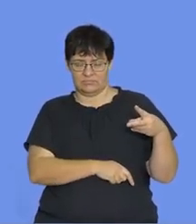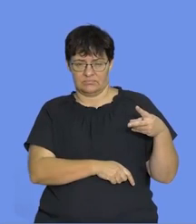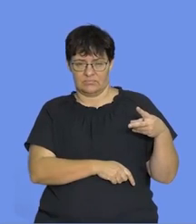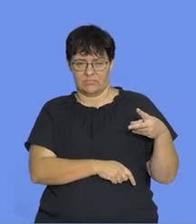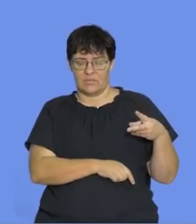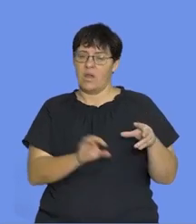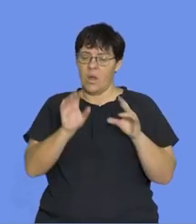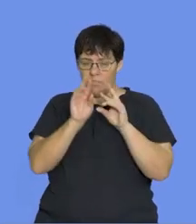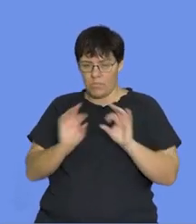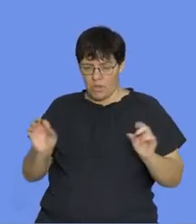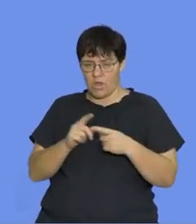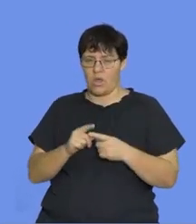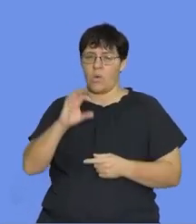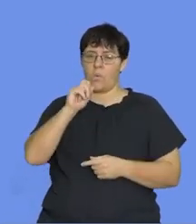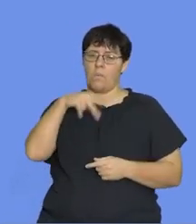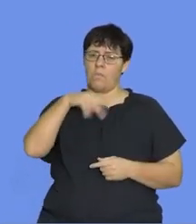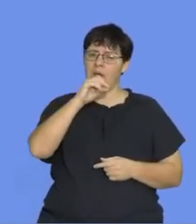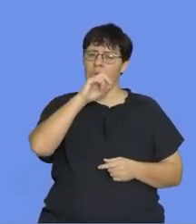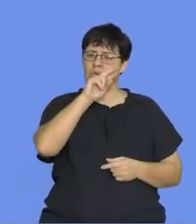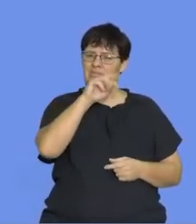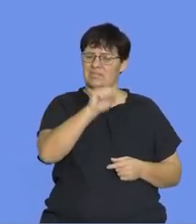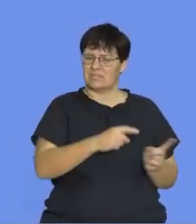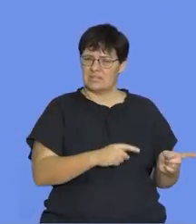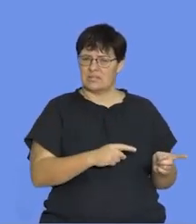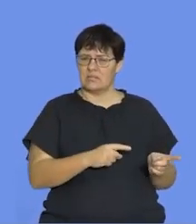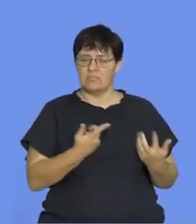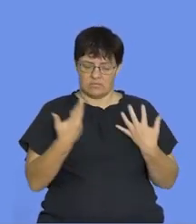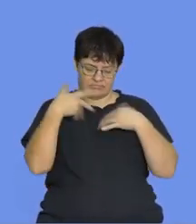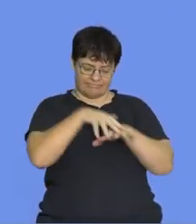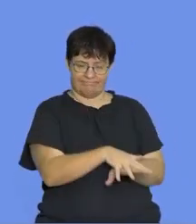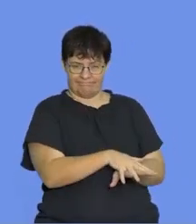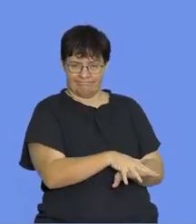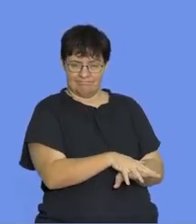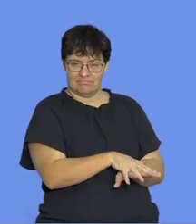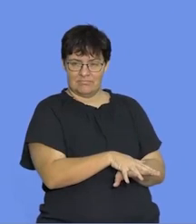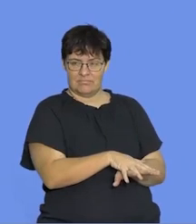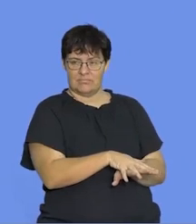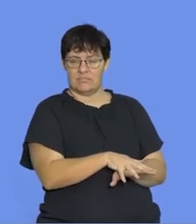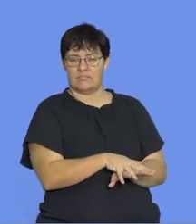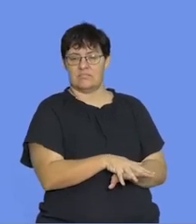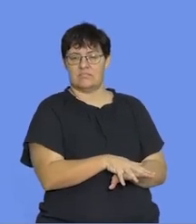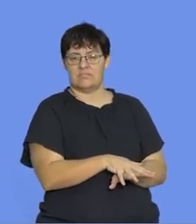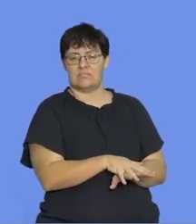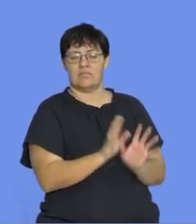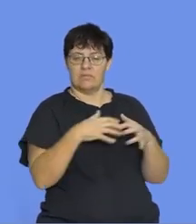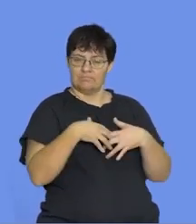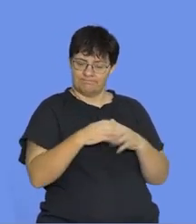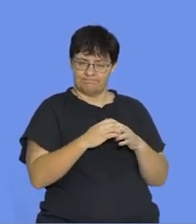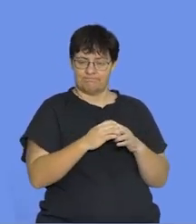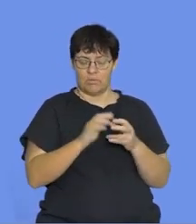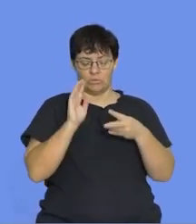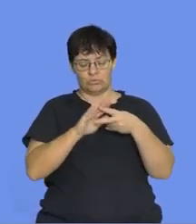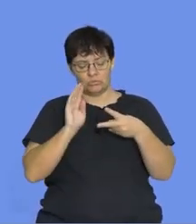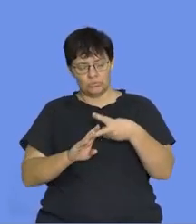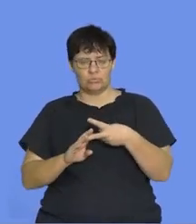pure substances. Compounds. Why compounds? We can talk about composition of a compound because it is actually made up of two